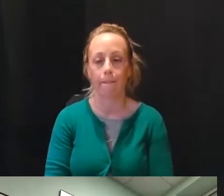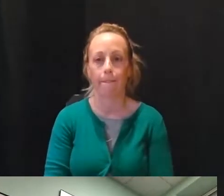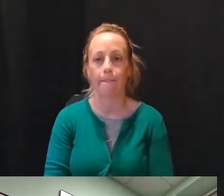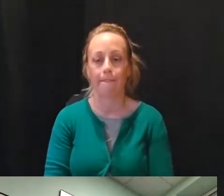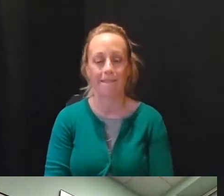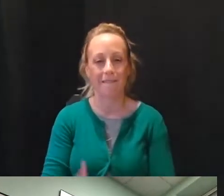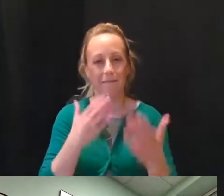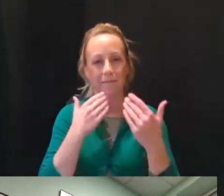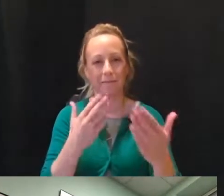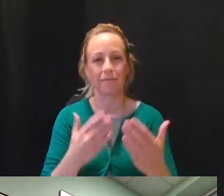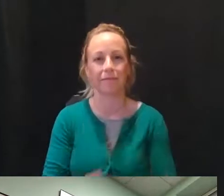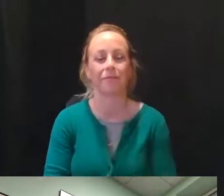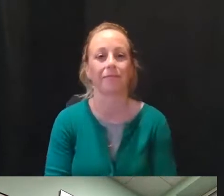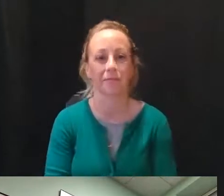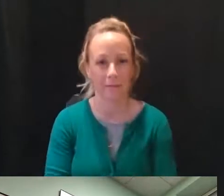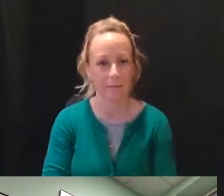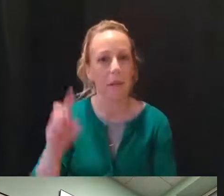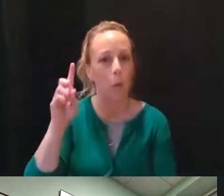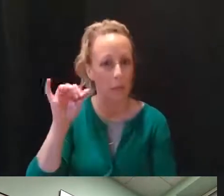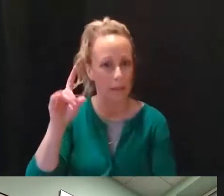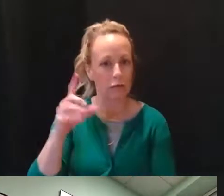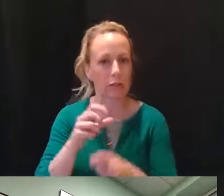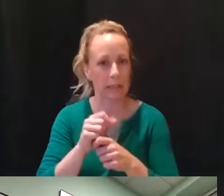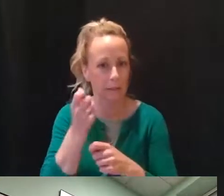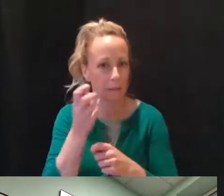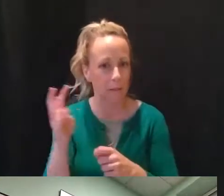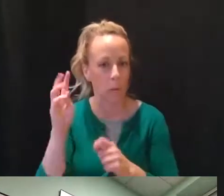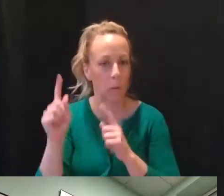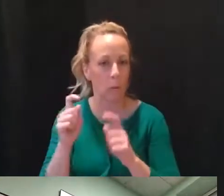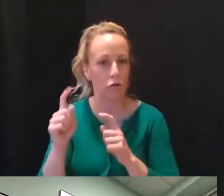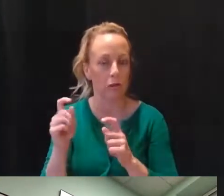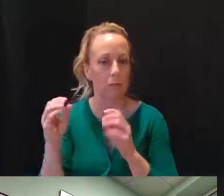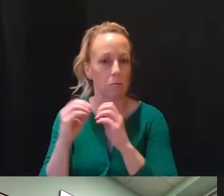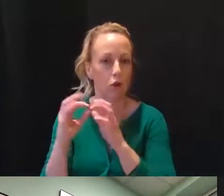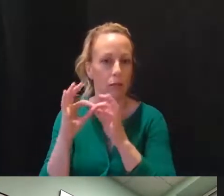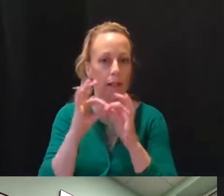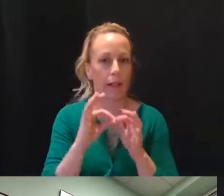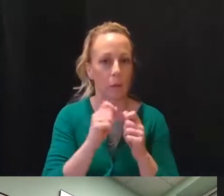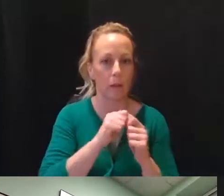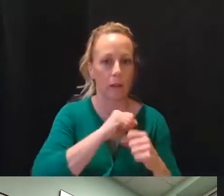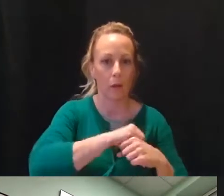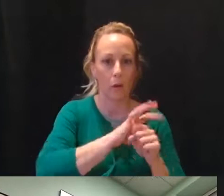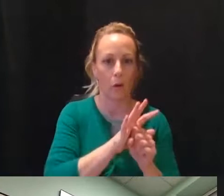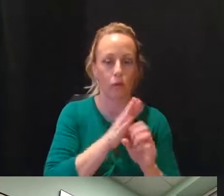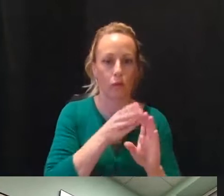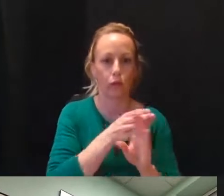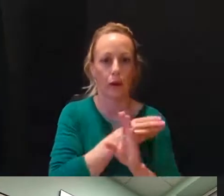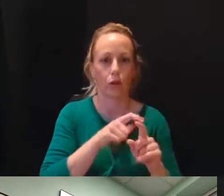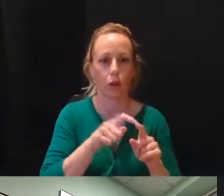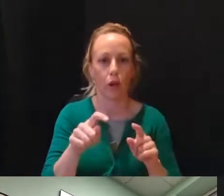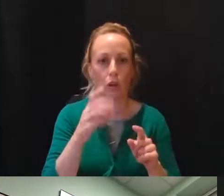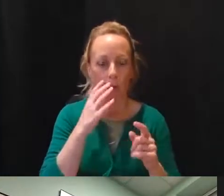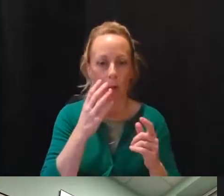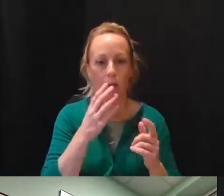Thank you very much. We did receive a couple of questions. This is more related to COVID prior to the call, so we're going to go to